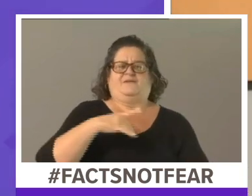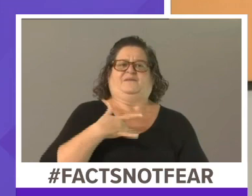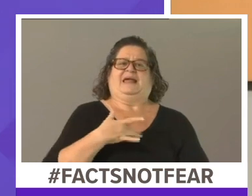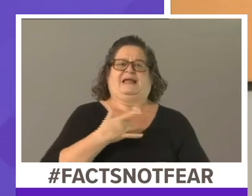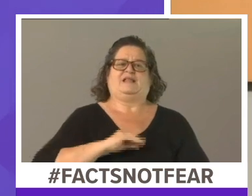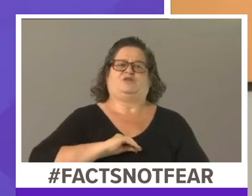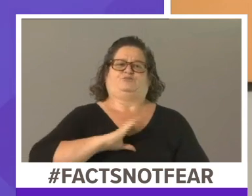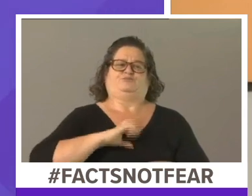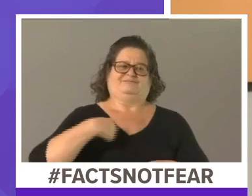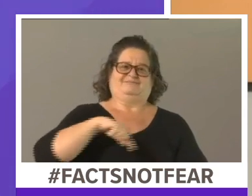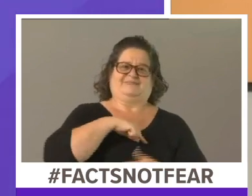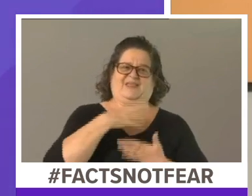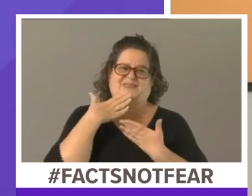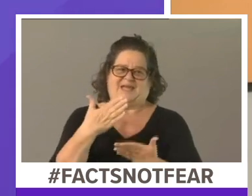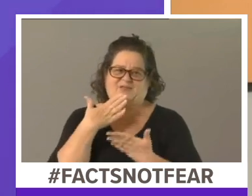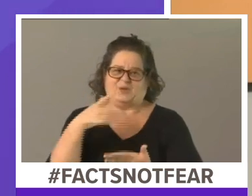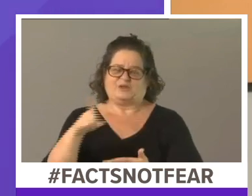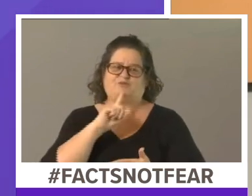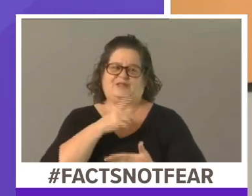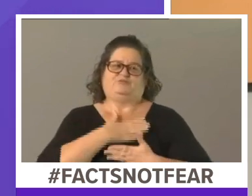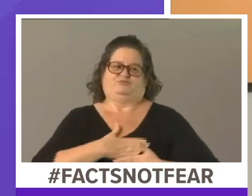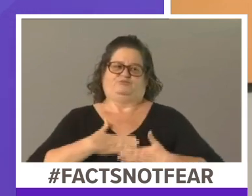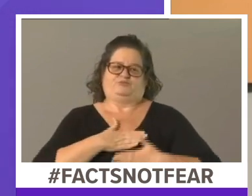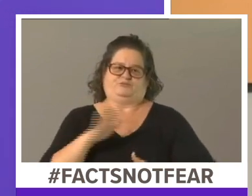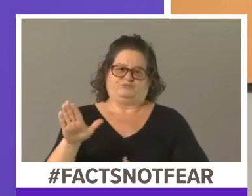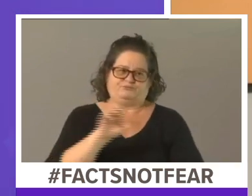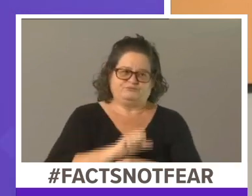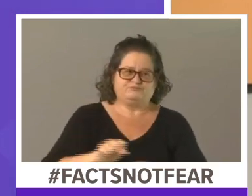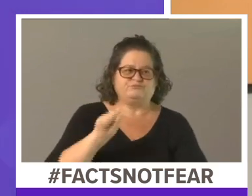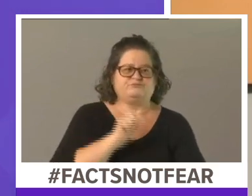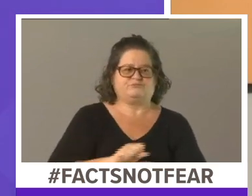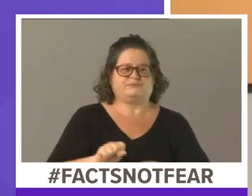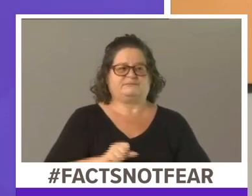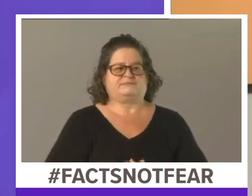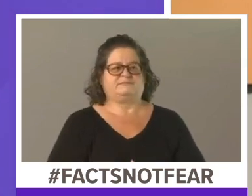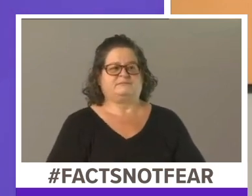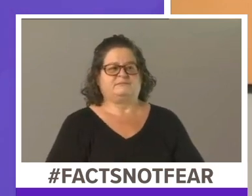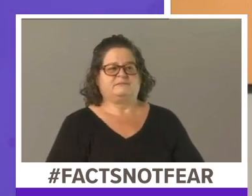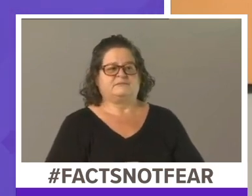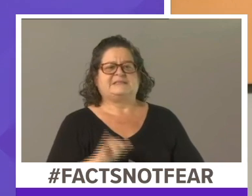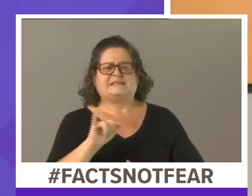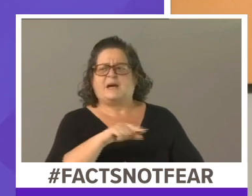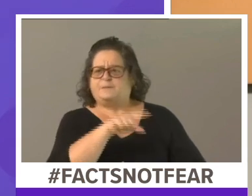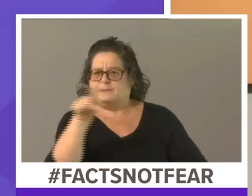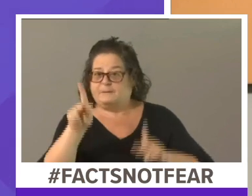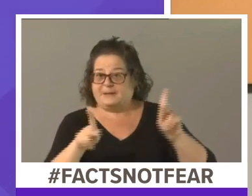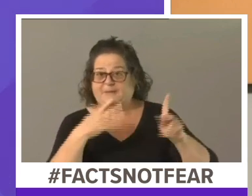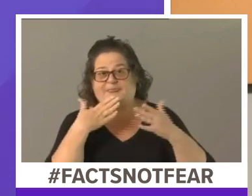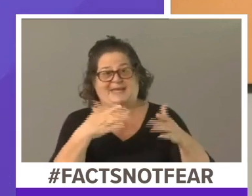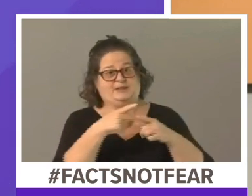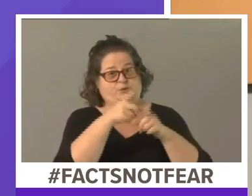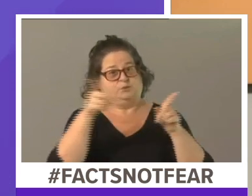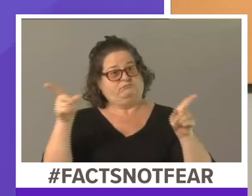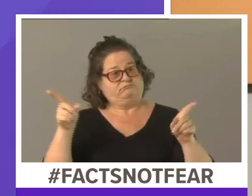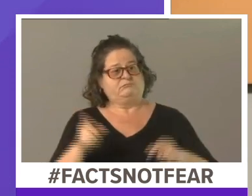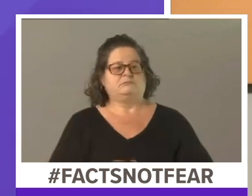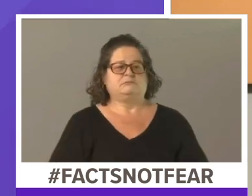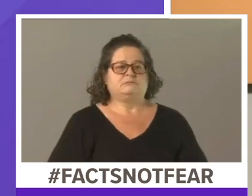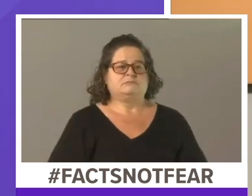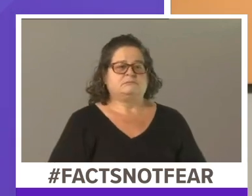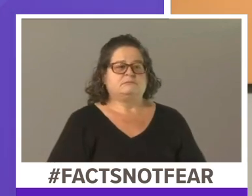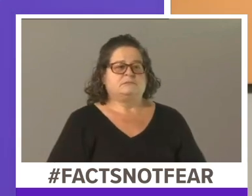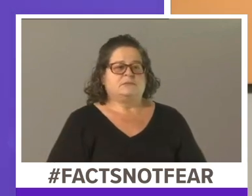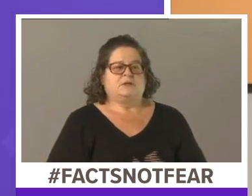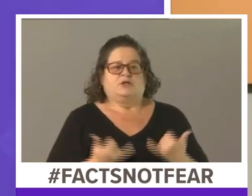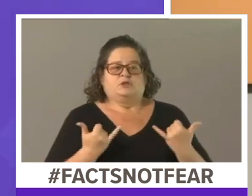our citizens, and to the citizens, I want to say thank you as well. We're going to be able to share some things in terms of